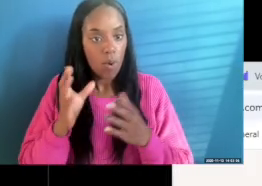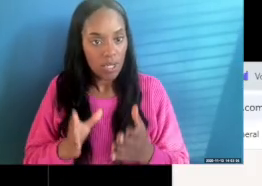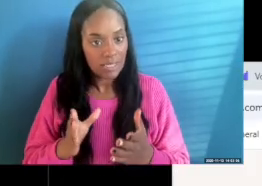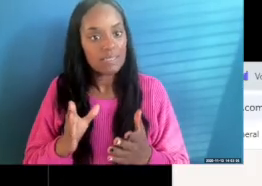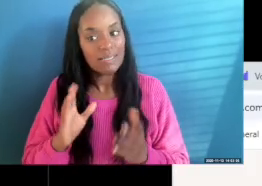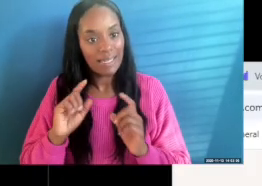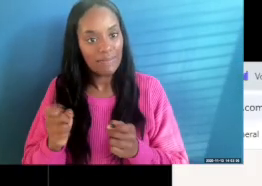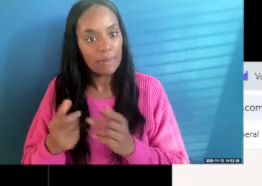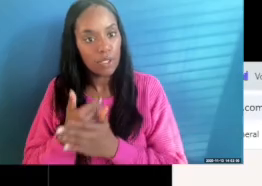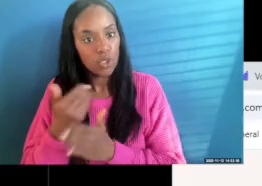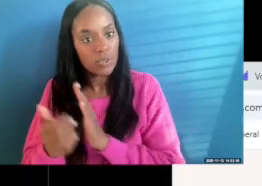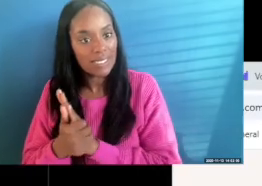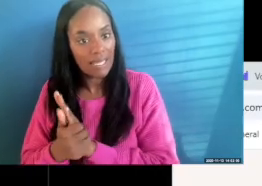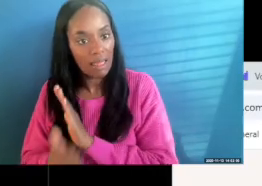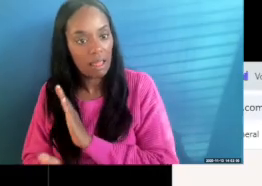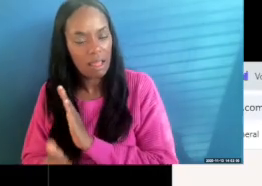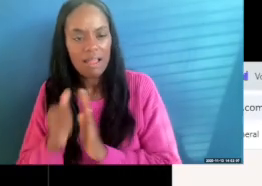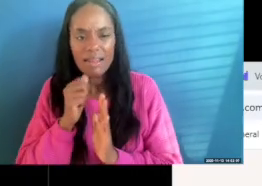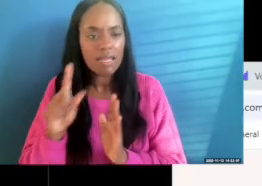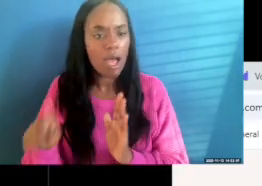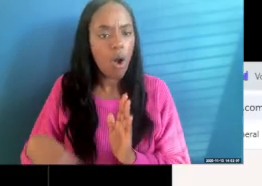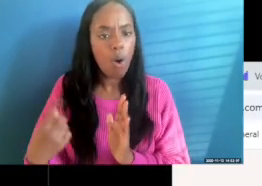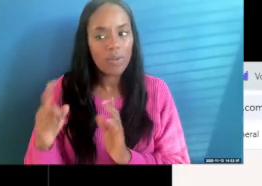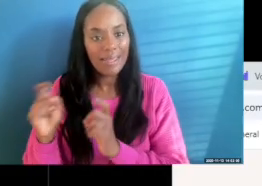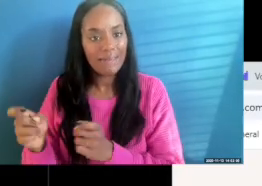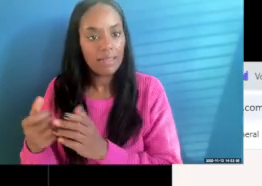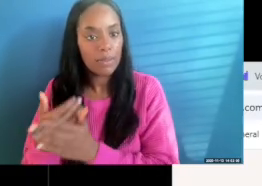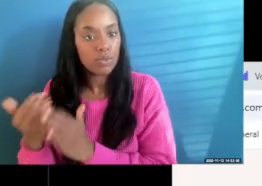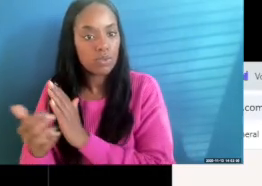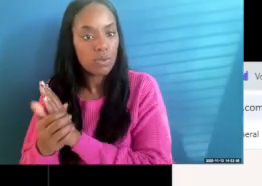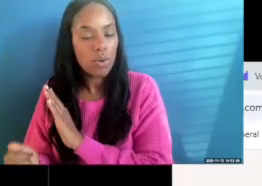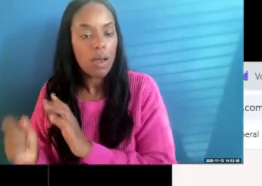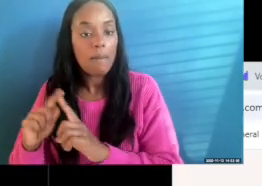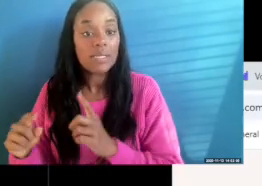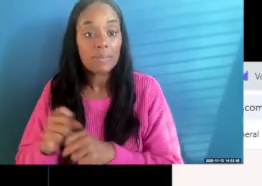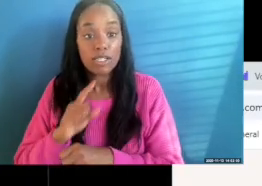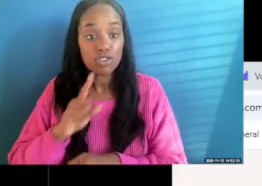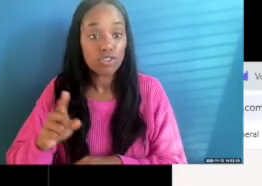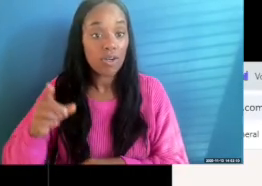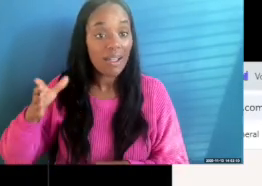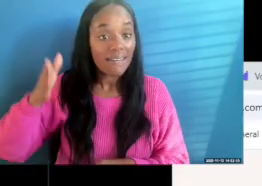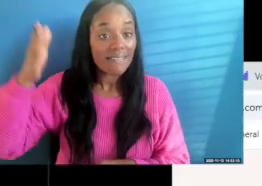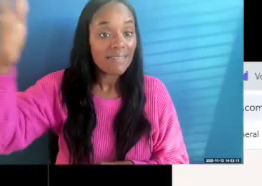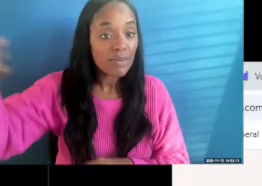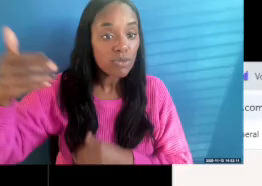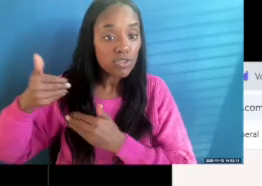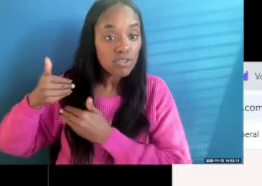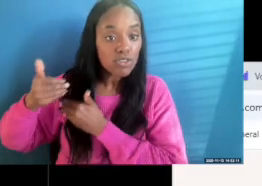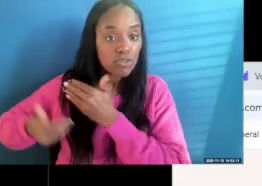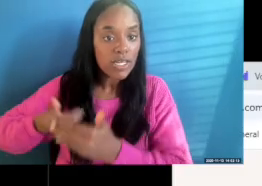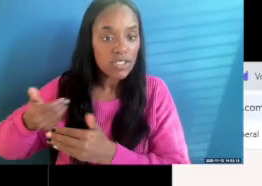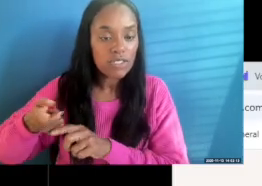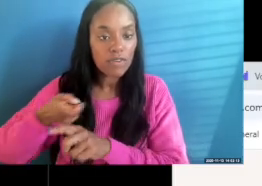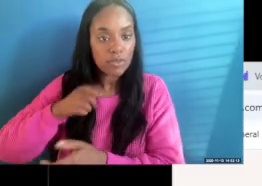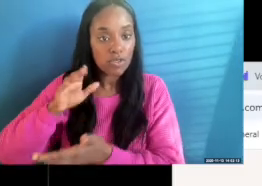in, consider that. Okay, what does this future look like? Making sure we don't displace